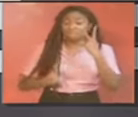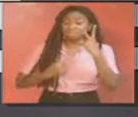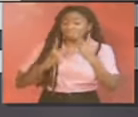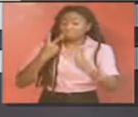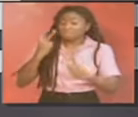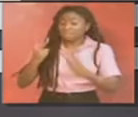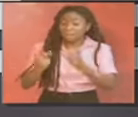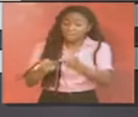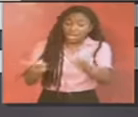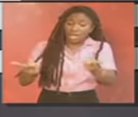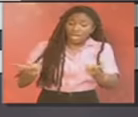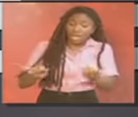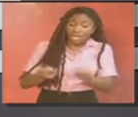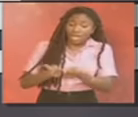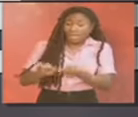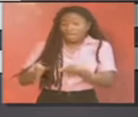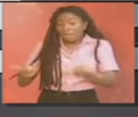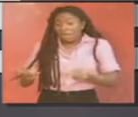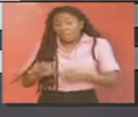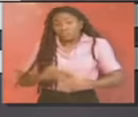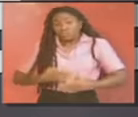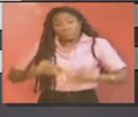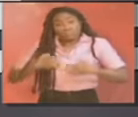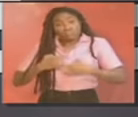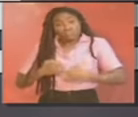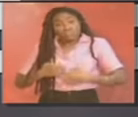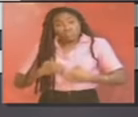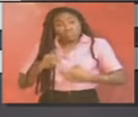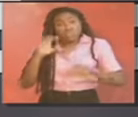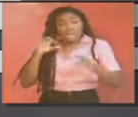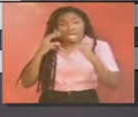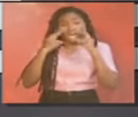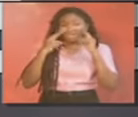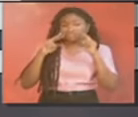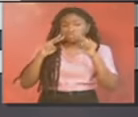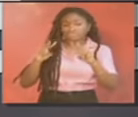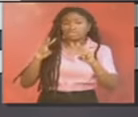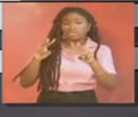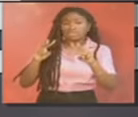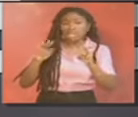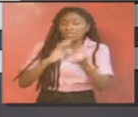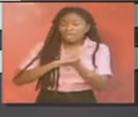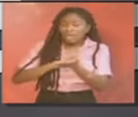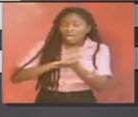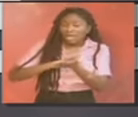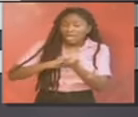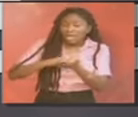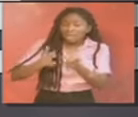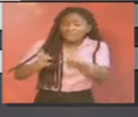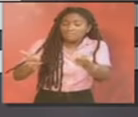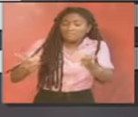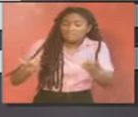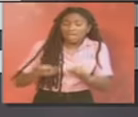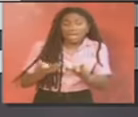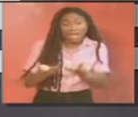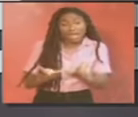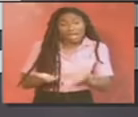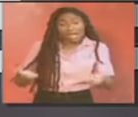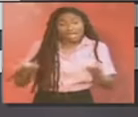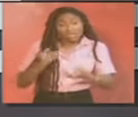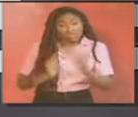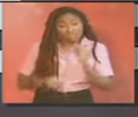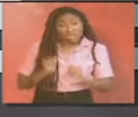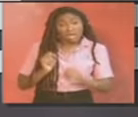are many things that we can see in our country that are providing,